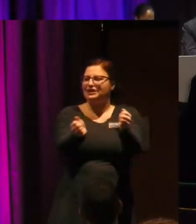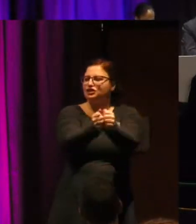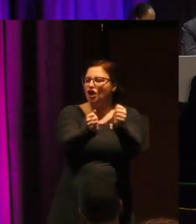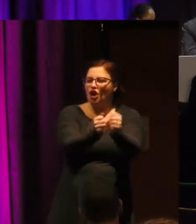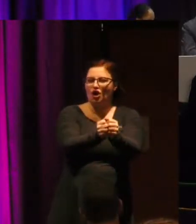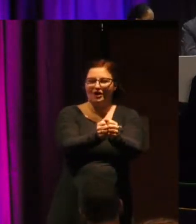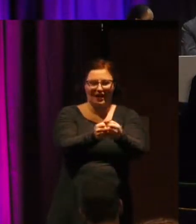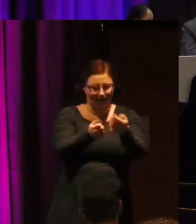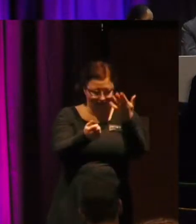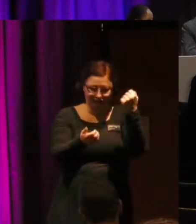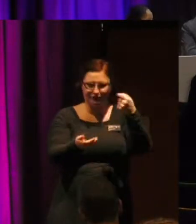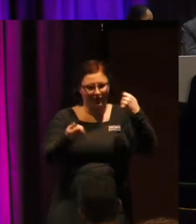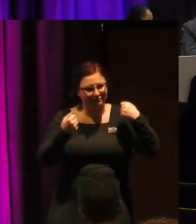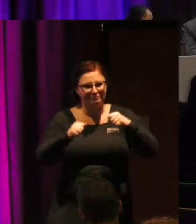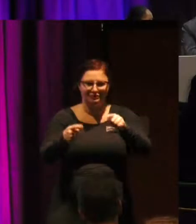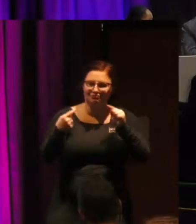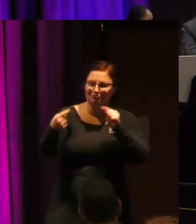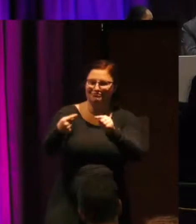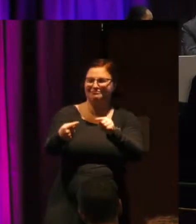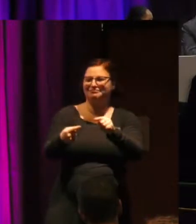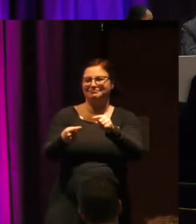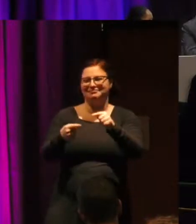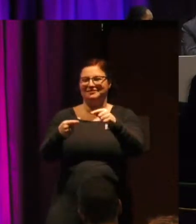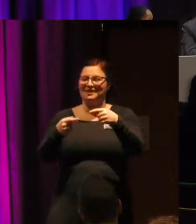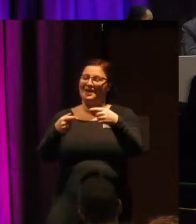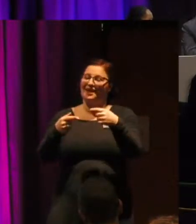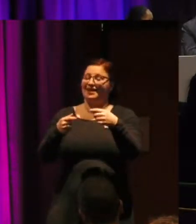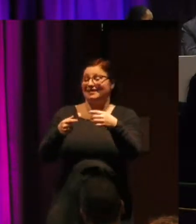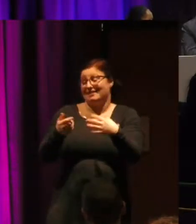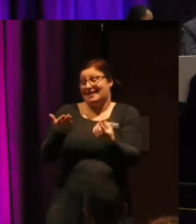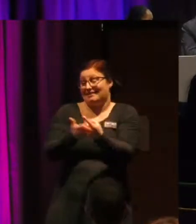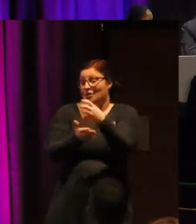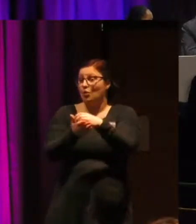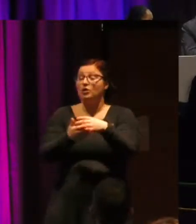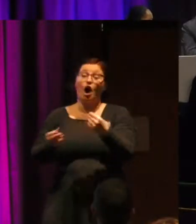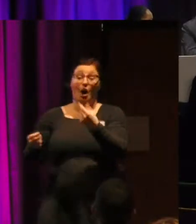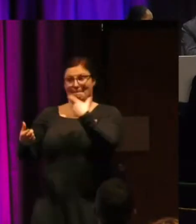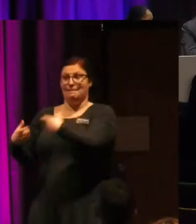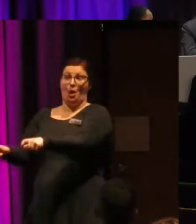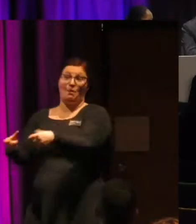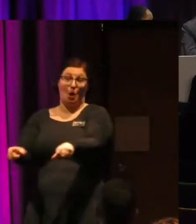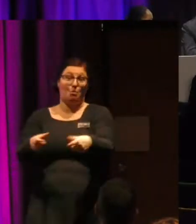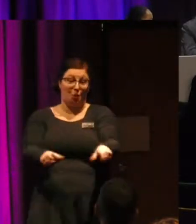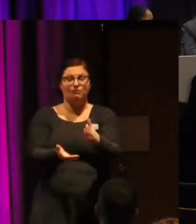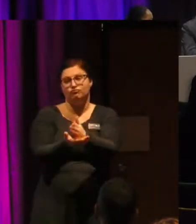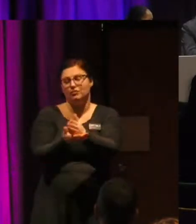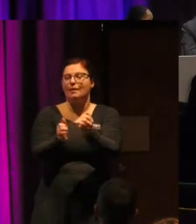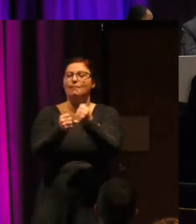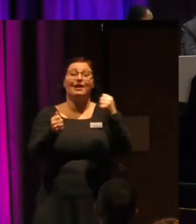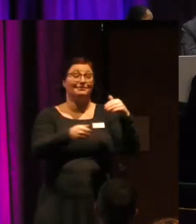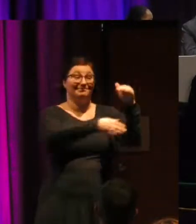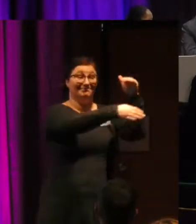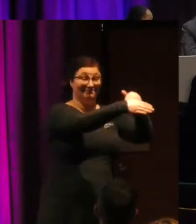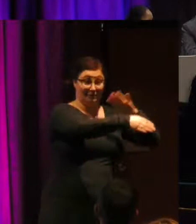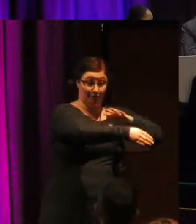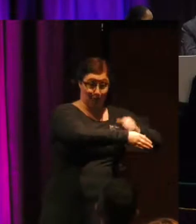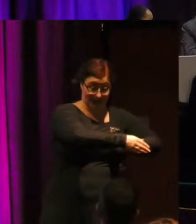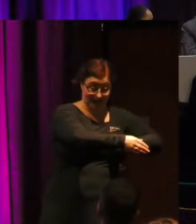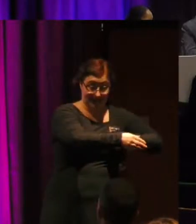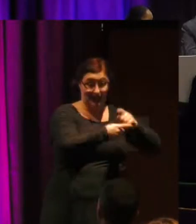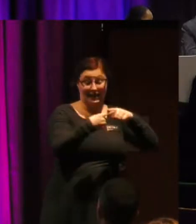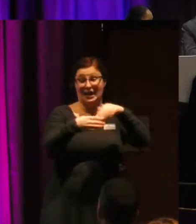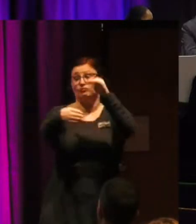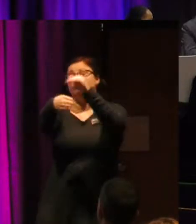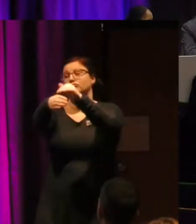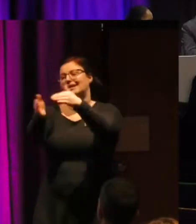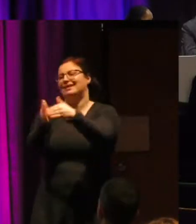to combat this phenomenon, apart from just blocking? What can we do apart from reporting to the police or reporting